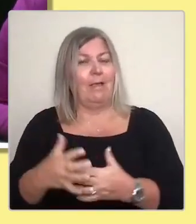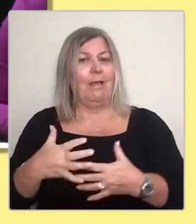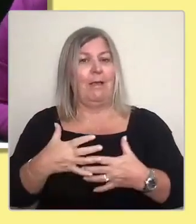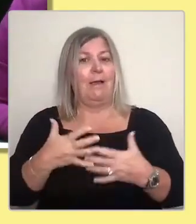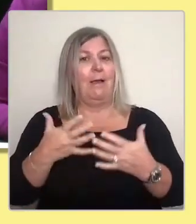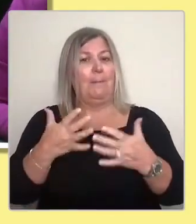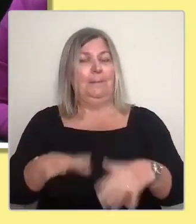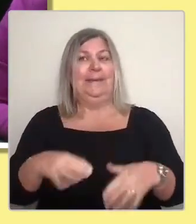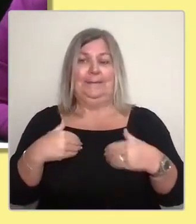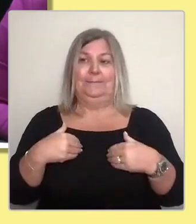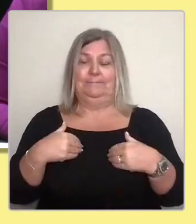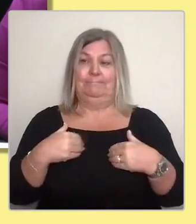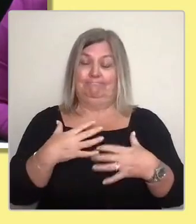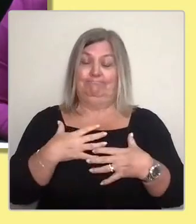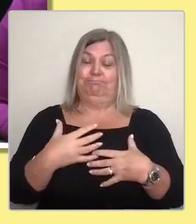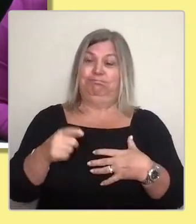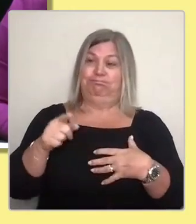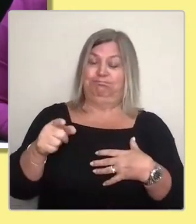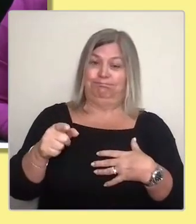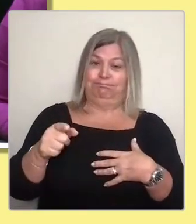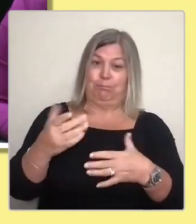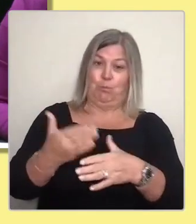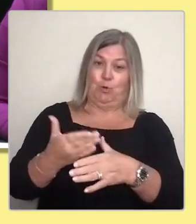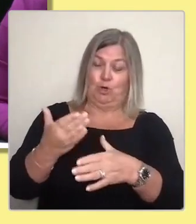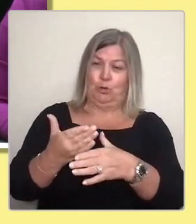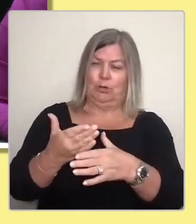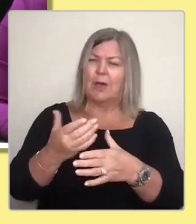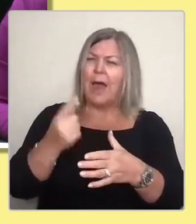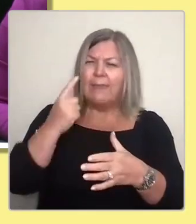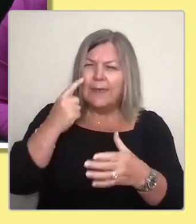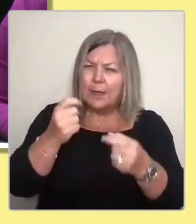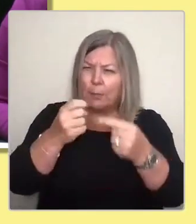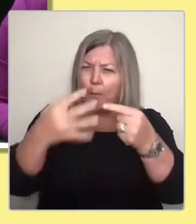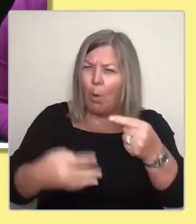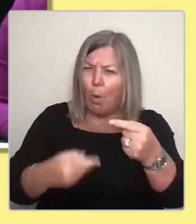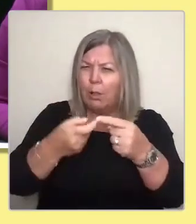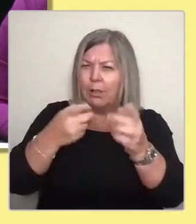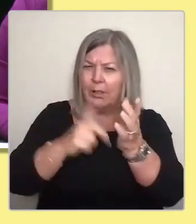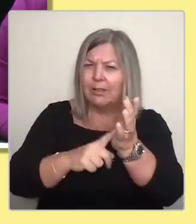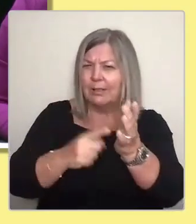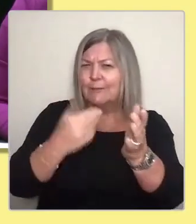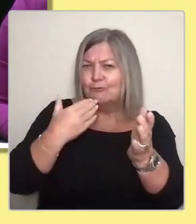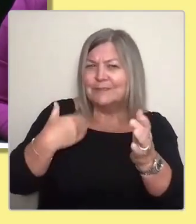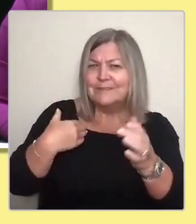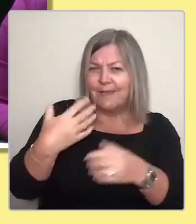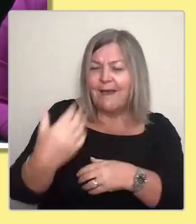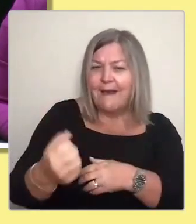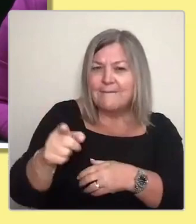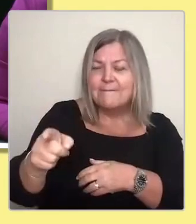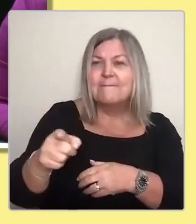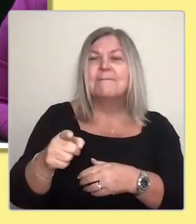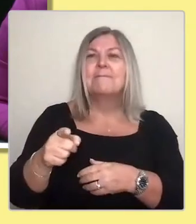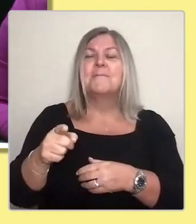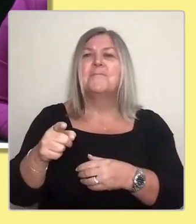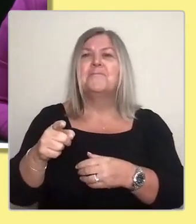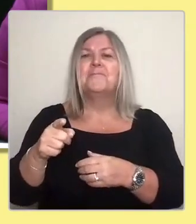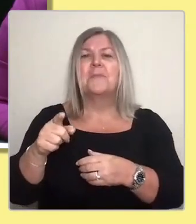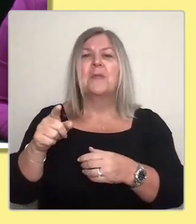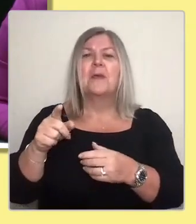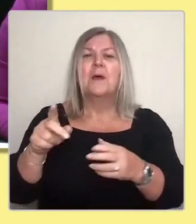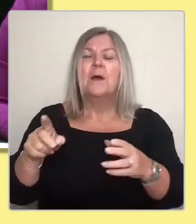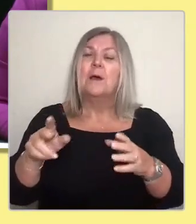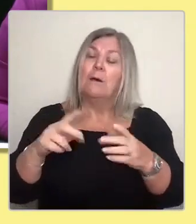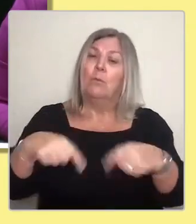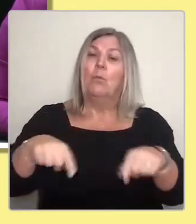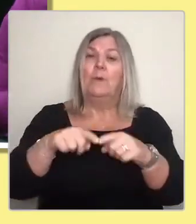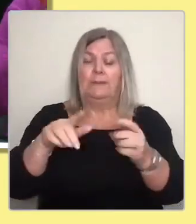what I was really struck by was an excellent poll from about a week ago, I think it was, where if we centre our economic approach on the wellbeing economy,